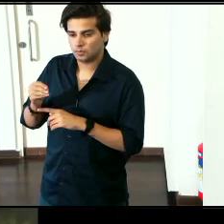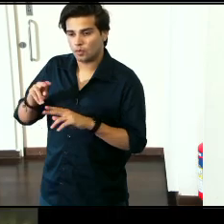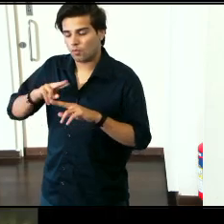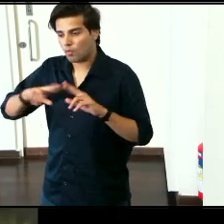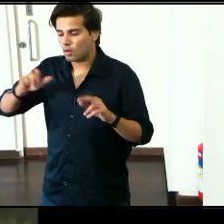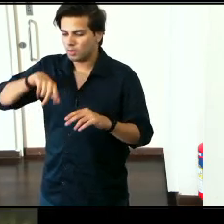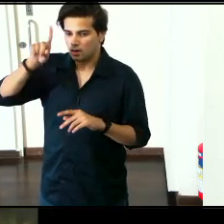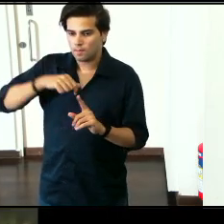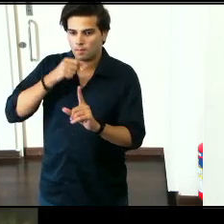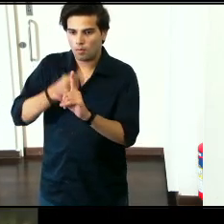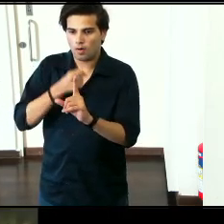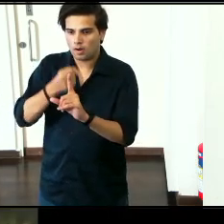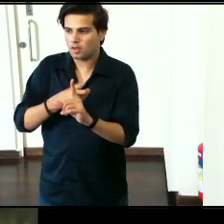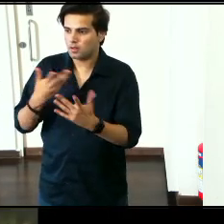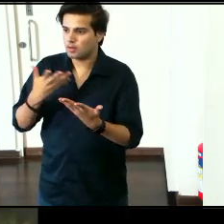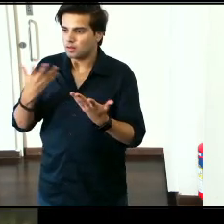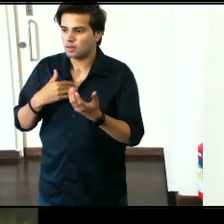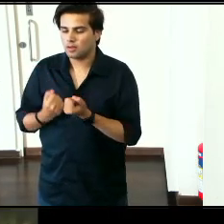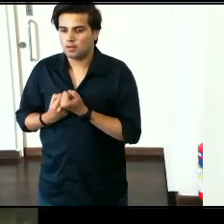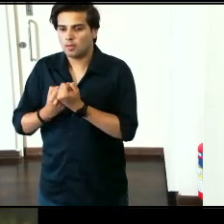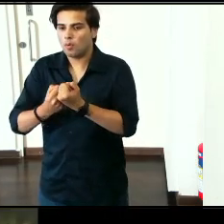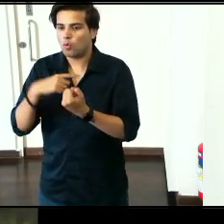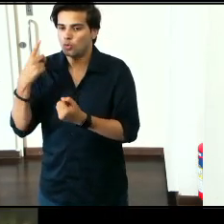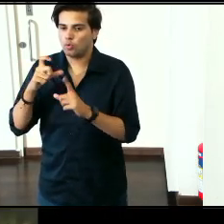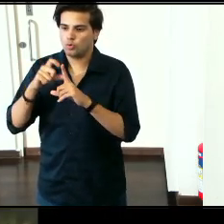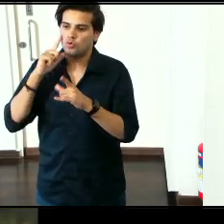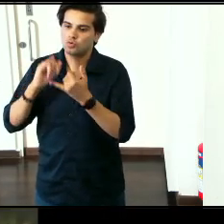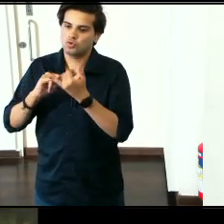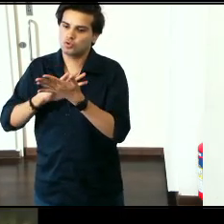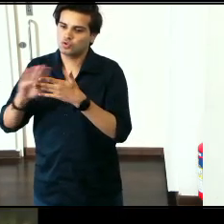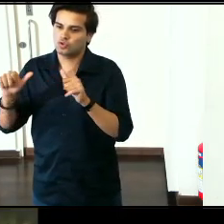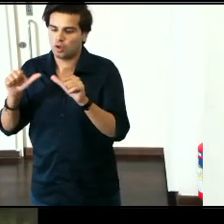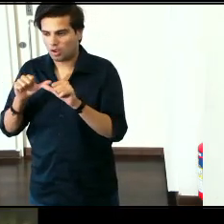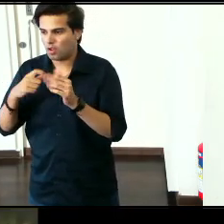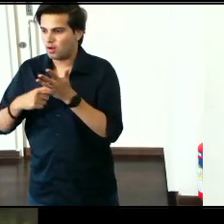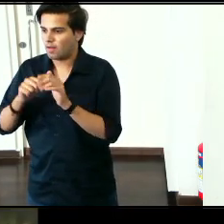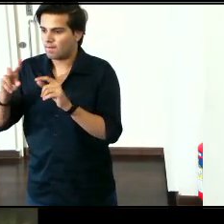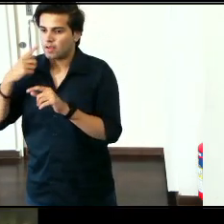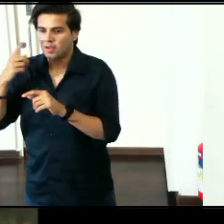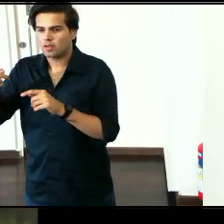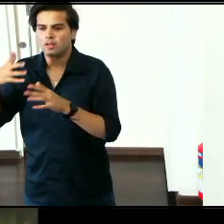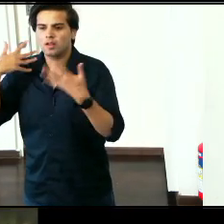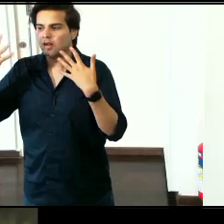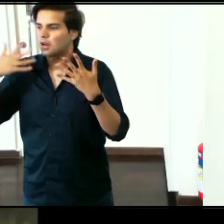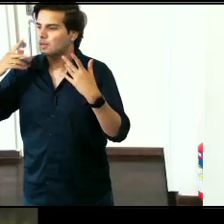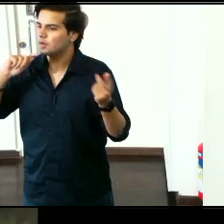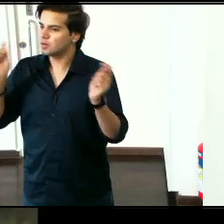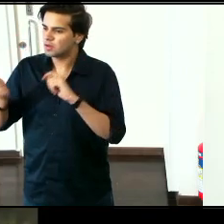protests in support of Disha Ravi, who was a climate activist.